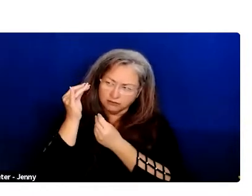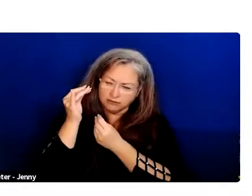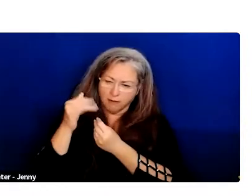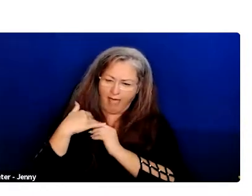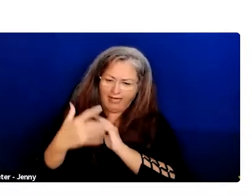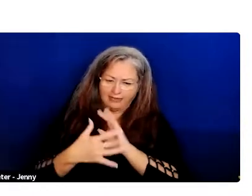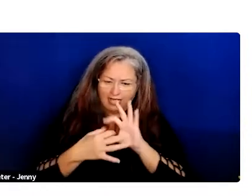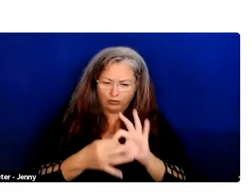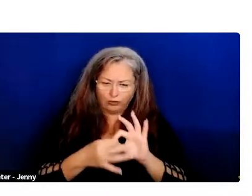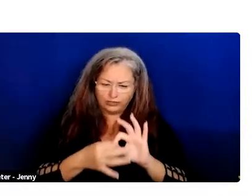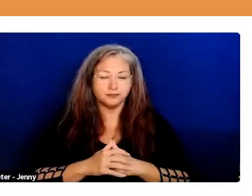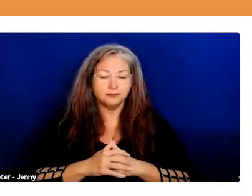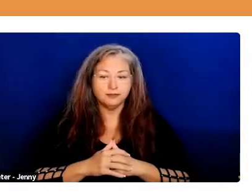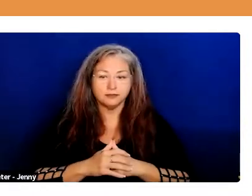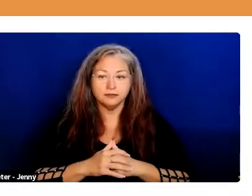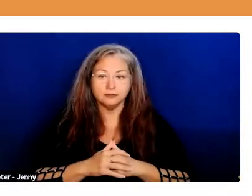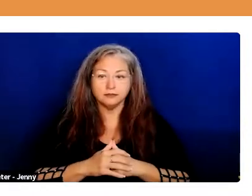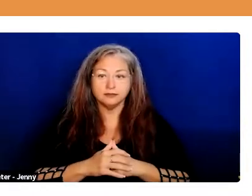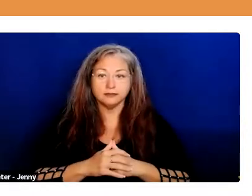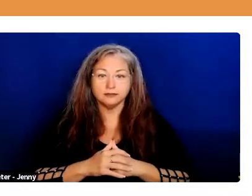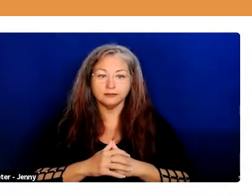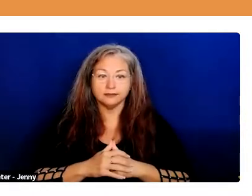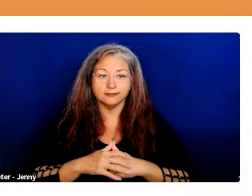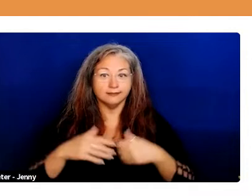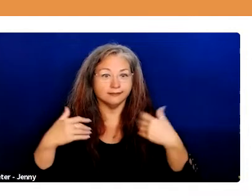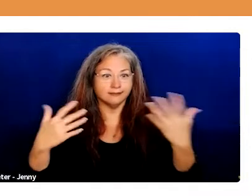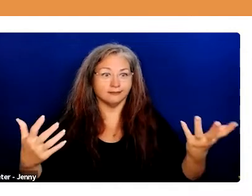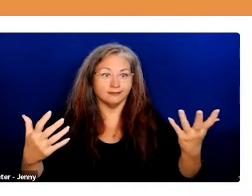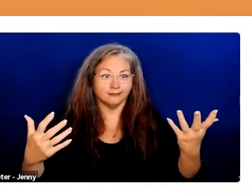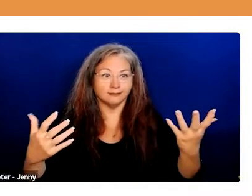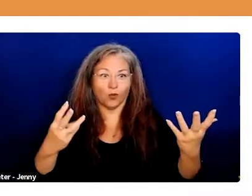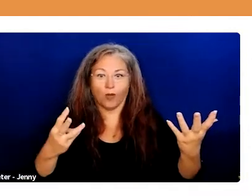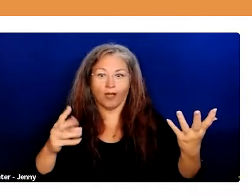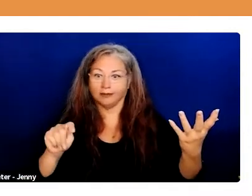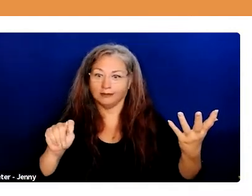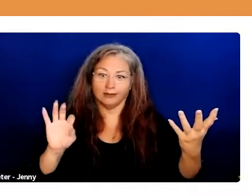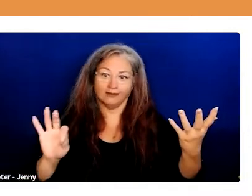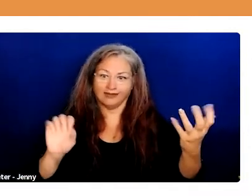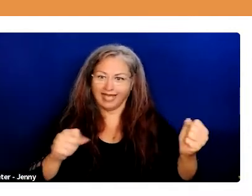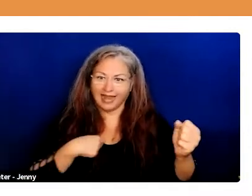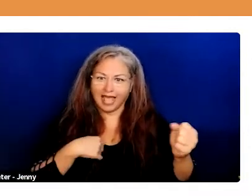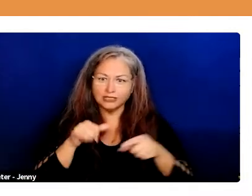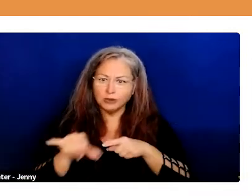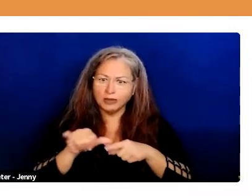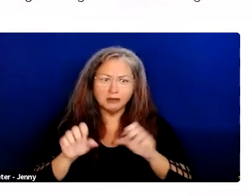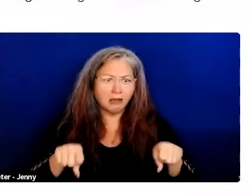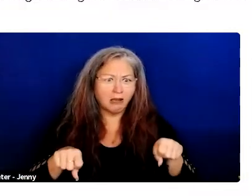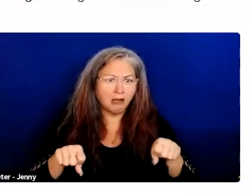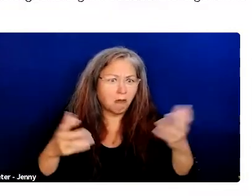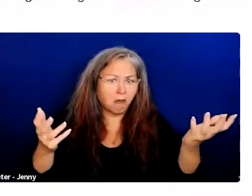technology. Okay, all right. What the F? Am I allowed to curse? I